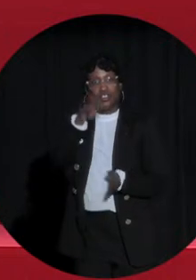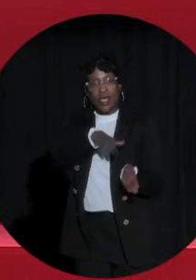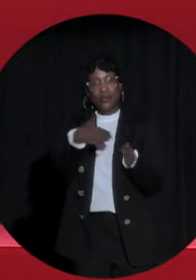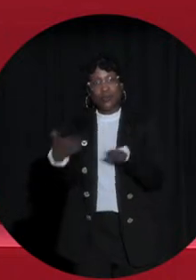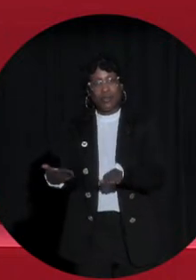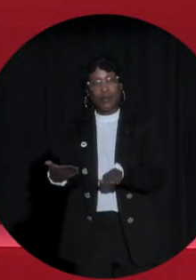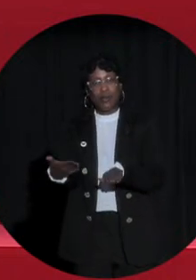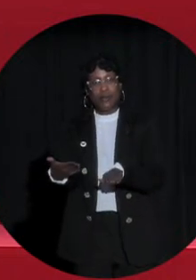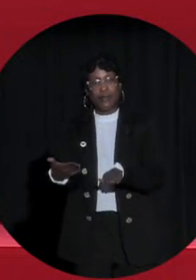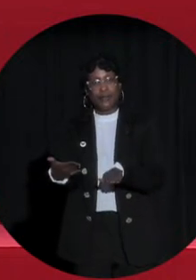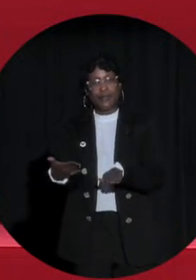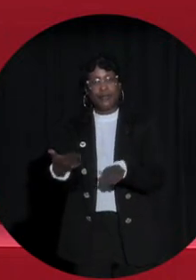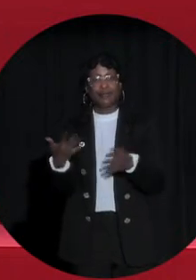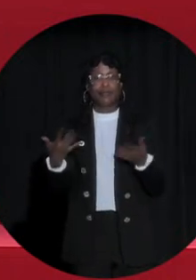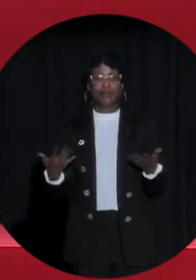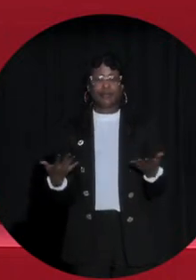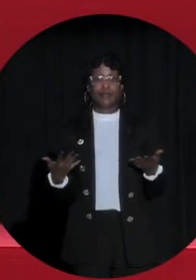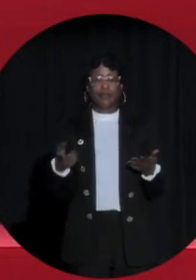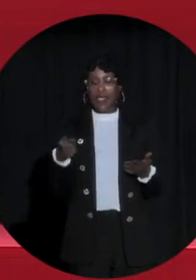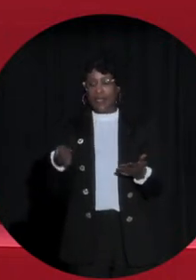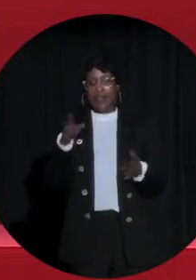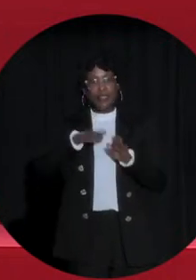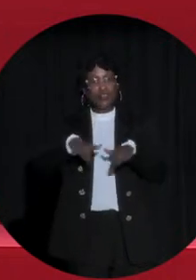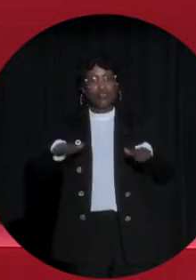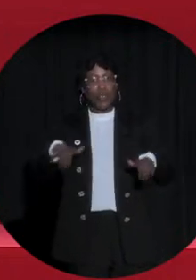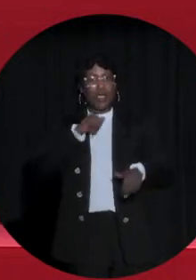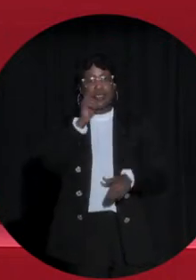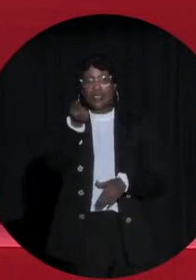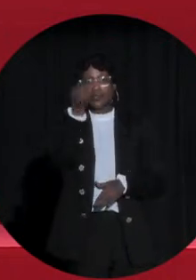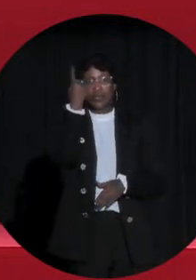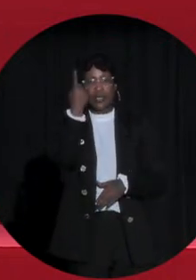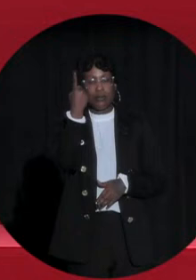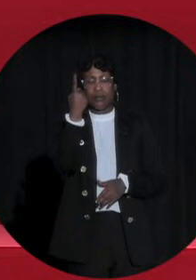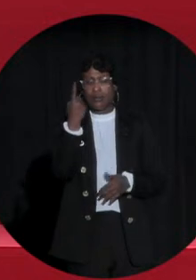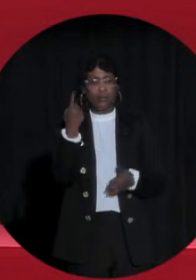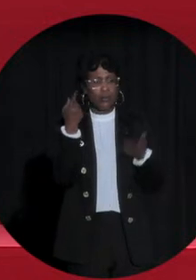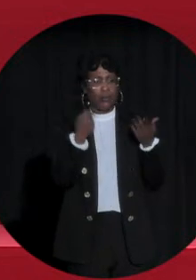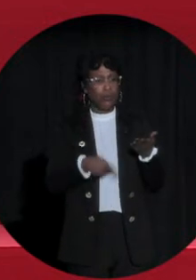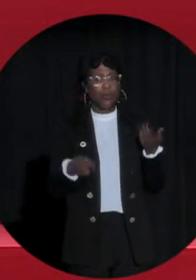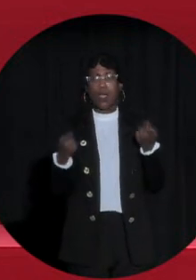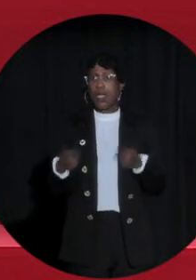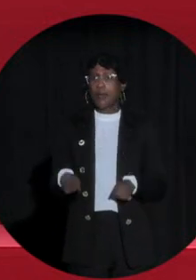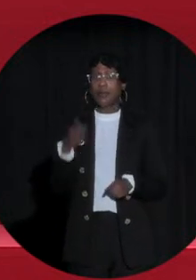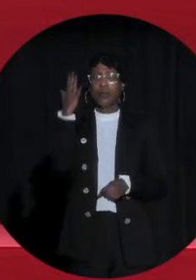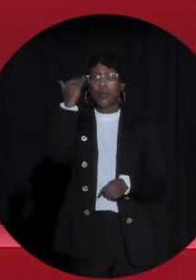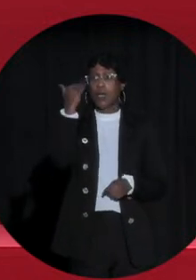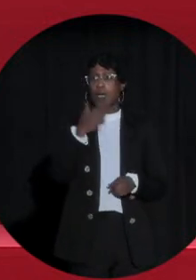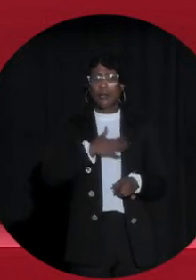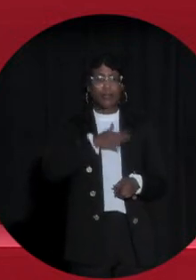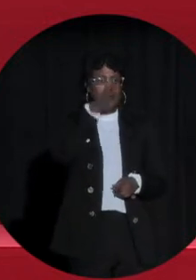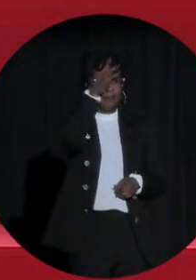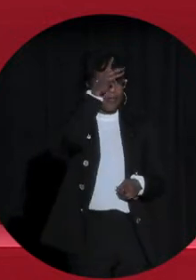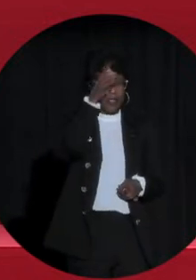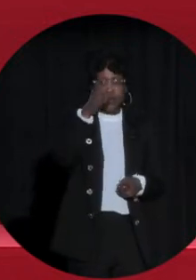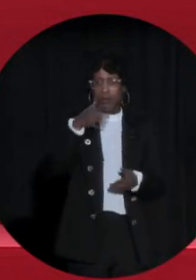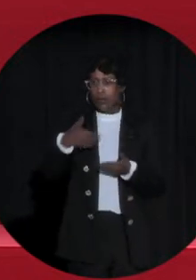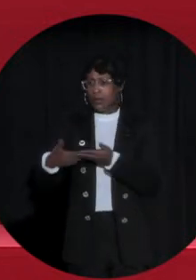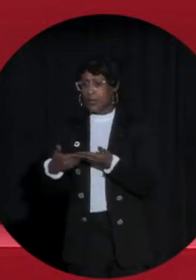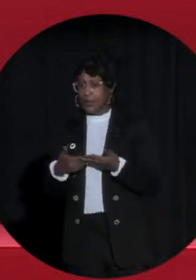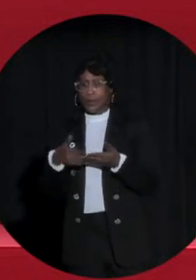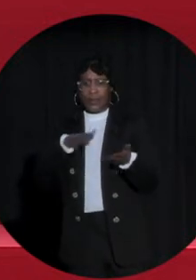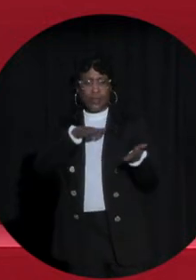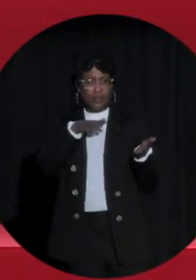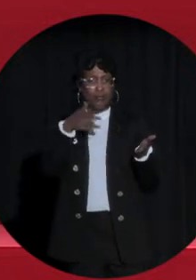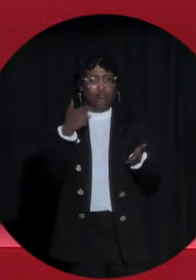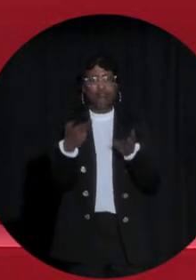child didn't understand what happened to her or the toll that these tragedies were taking. Not just in the